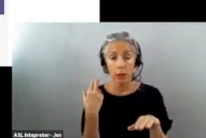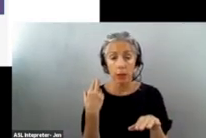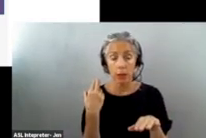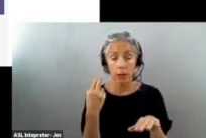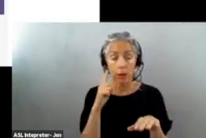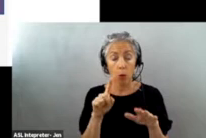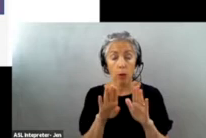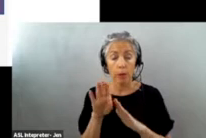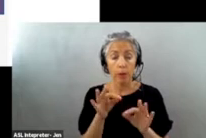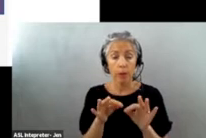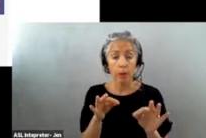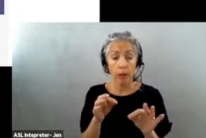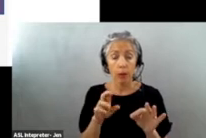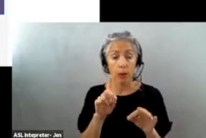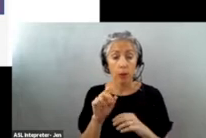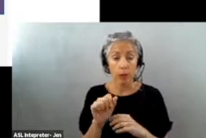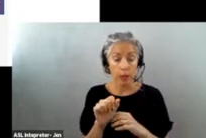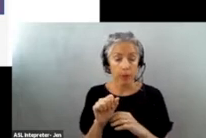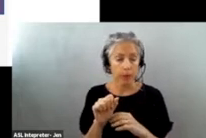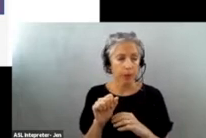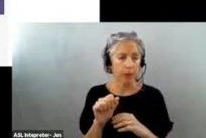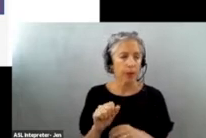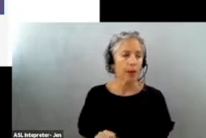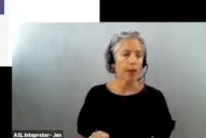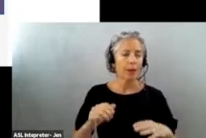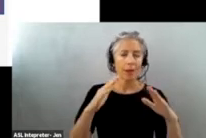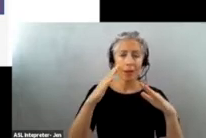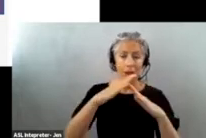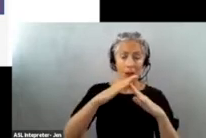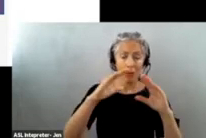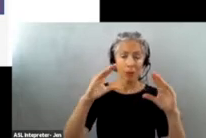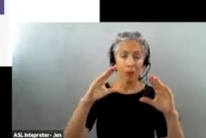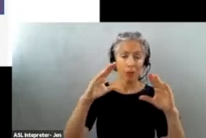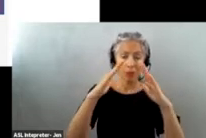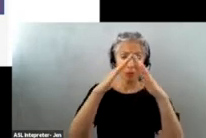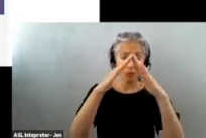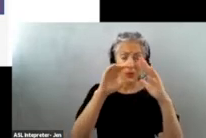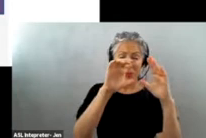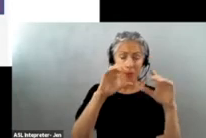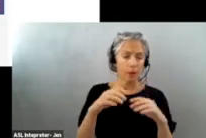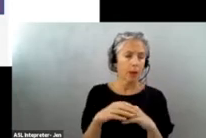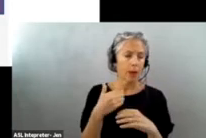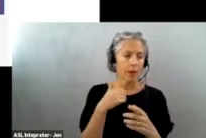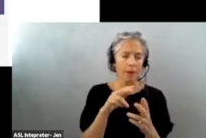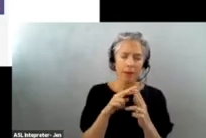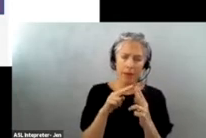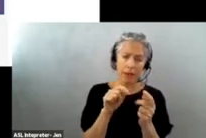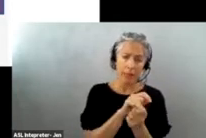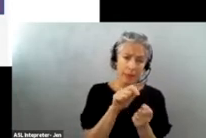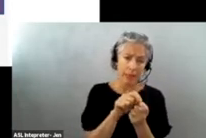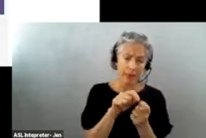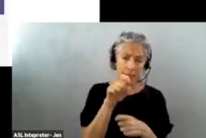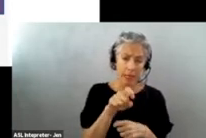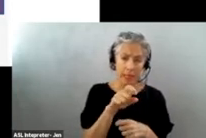delay or disabilities. And at the top, you have those who have very specific needs and definitely